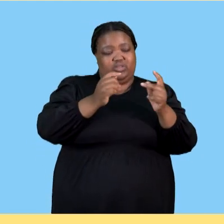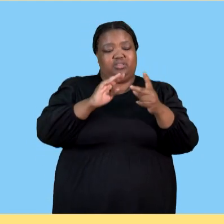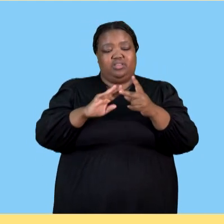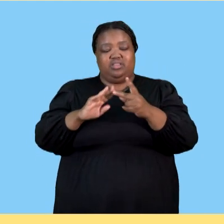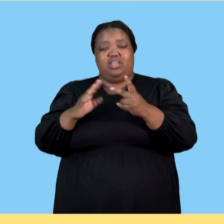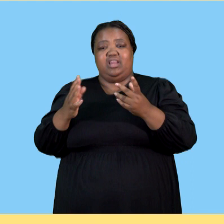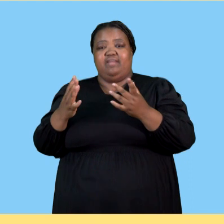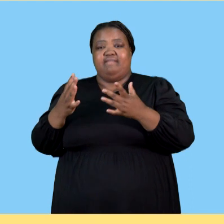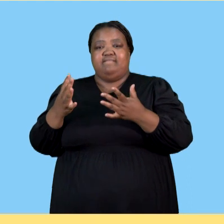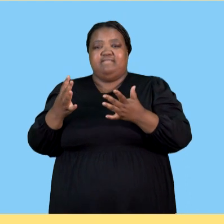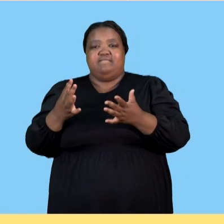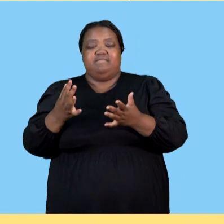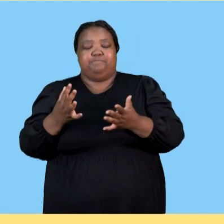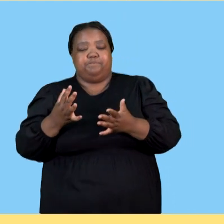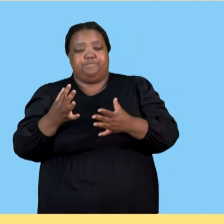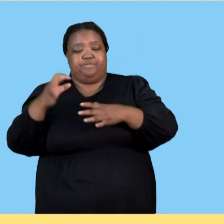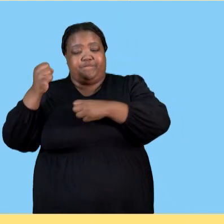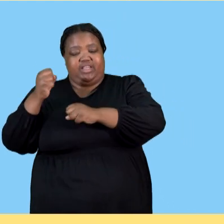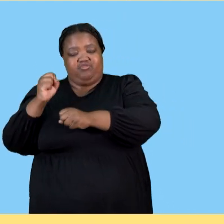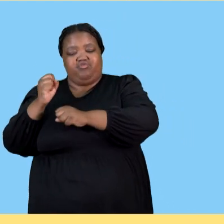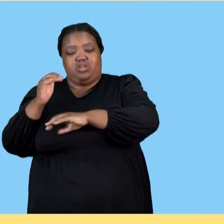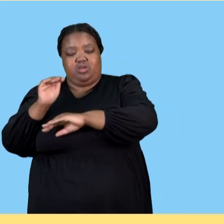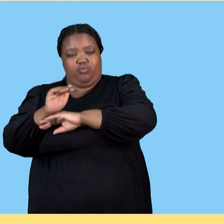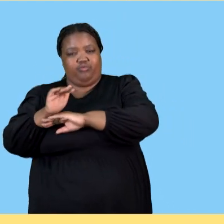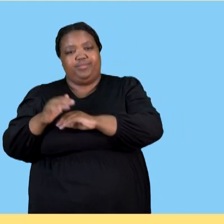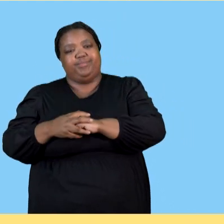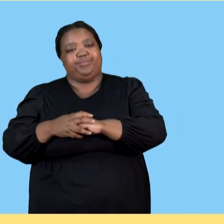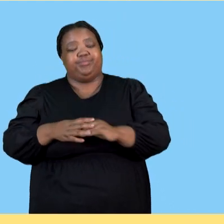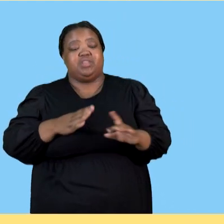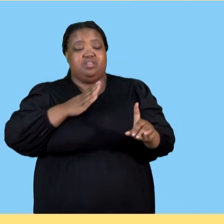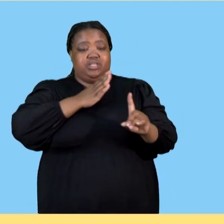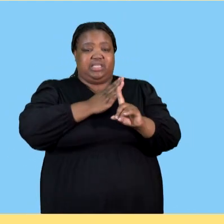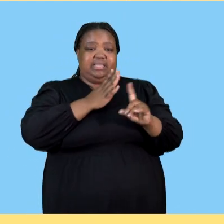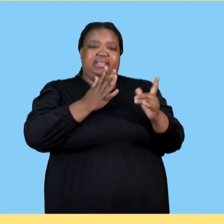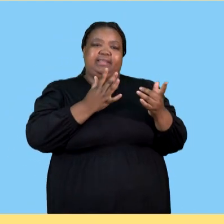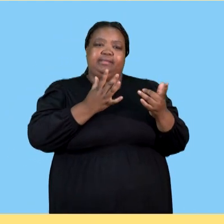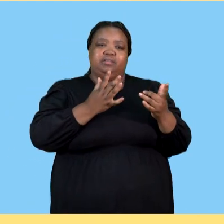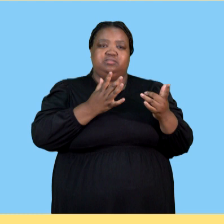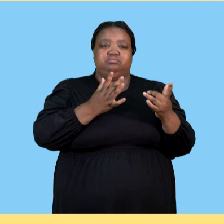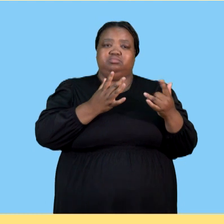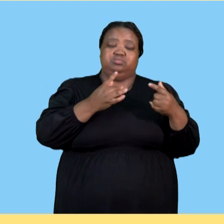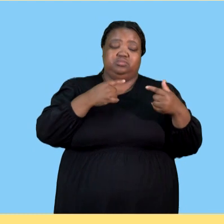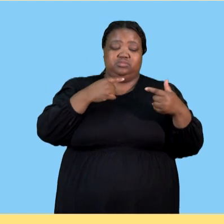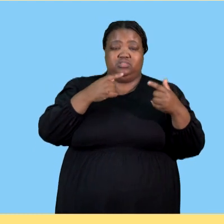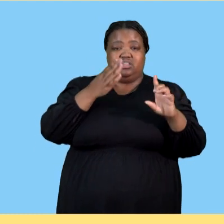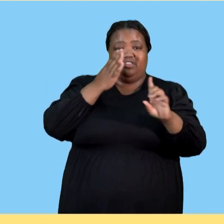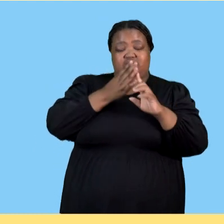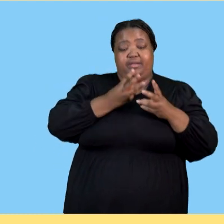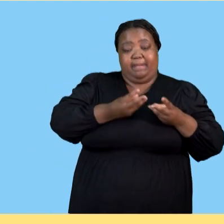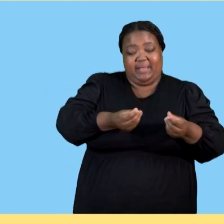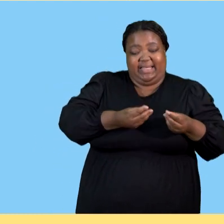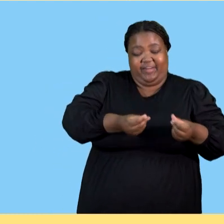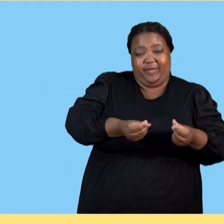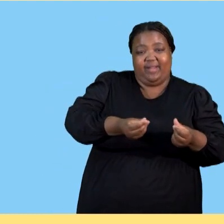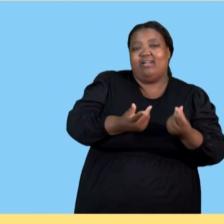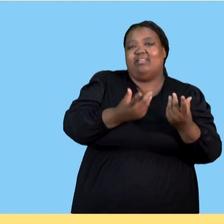our factory overheads. So to get our direct costs, we have already calculated the